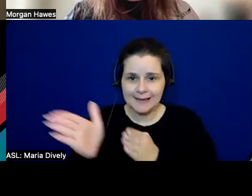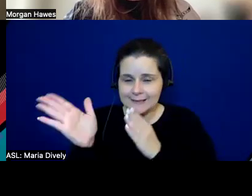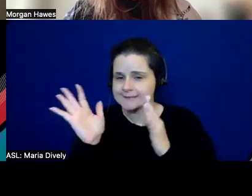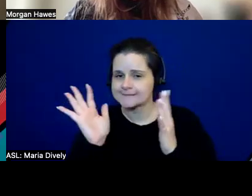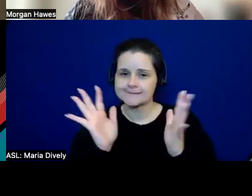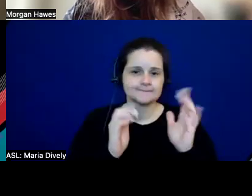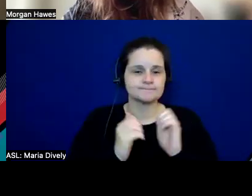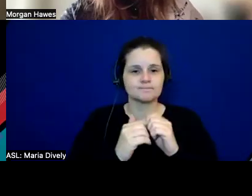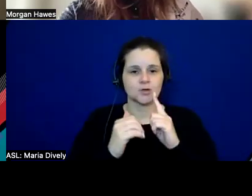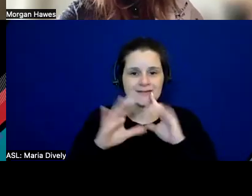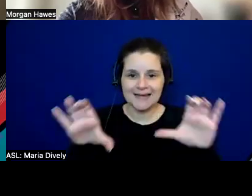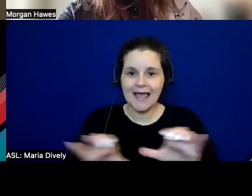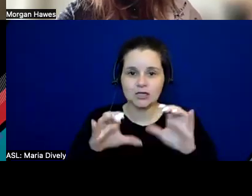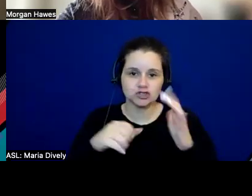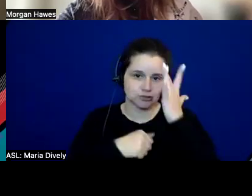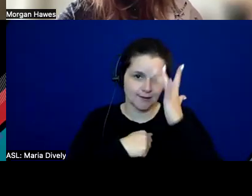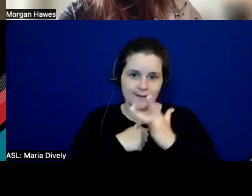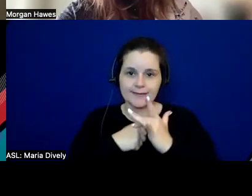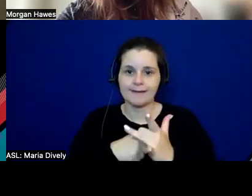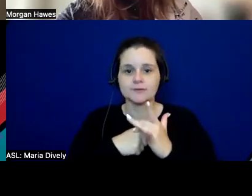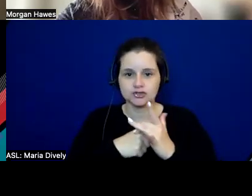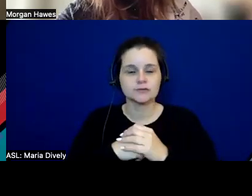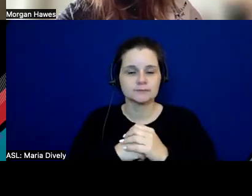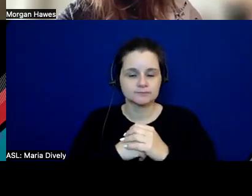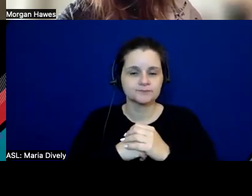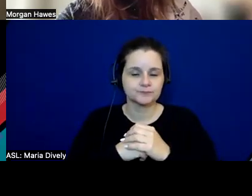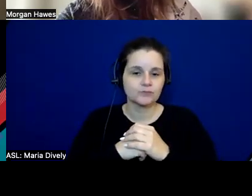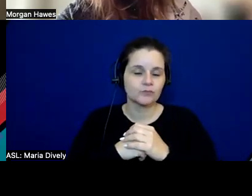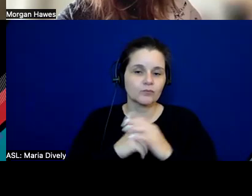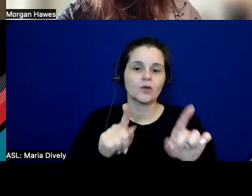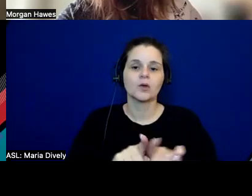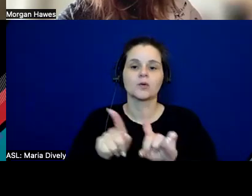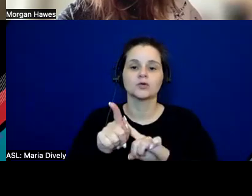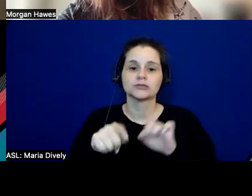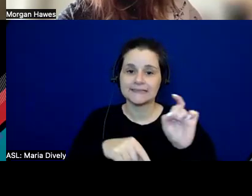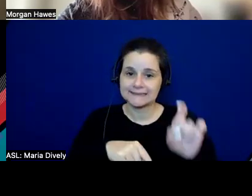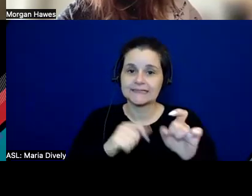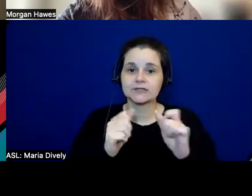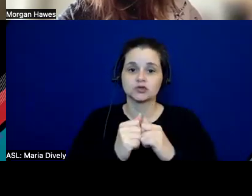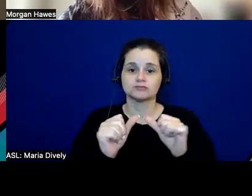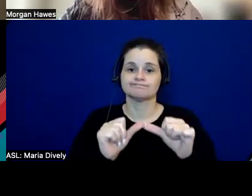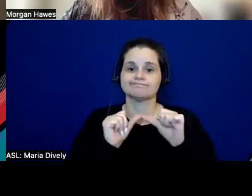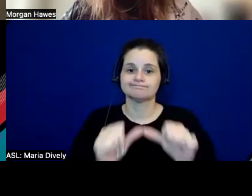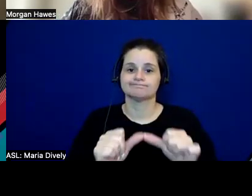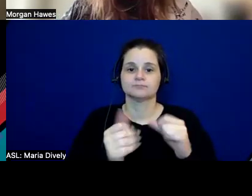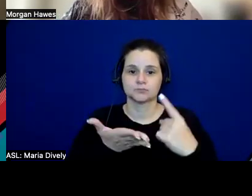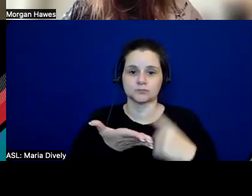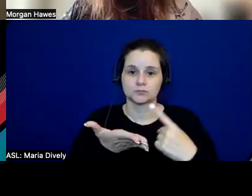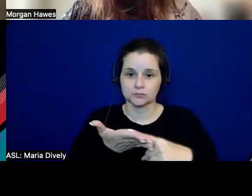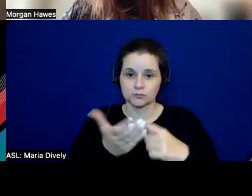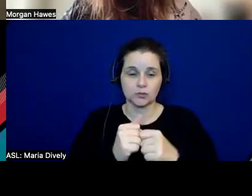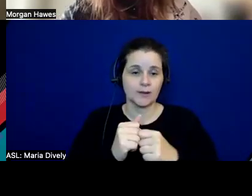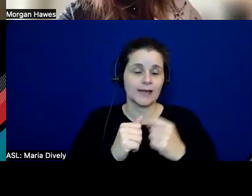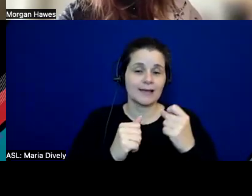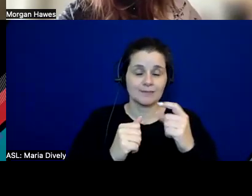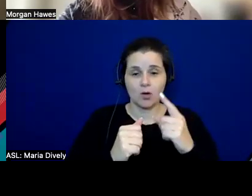on suicidal ideation. And also there is a need to continue these conversations. So I think that this gets back